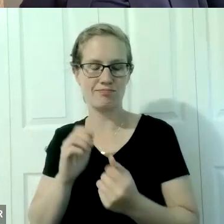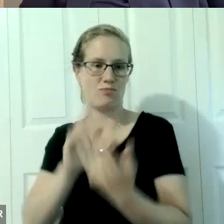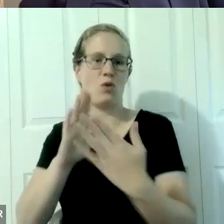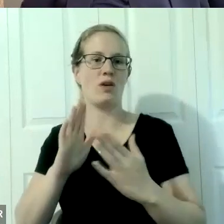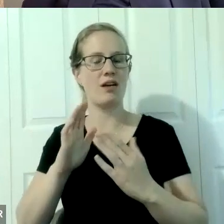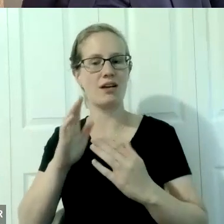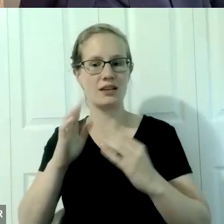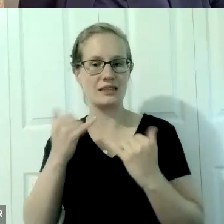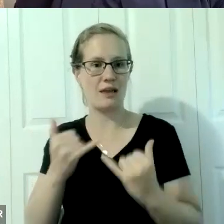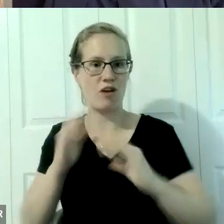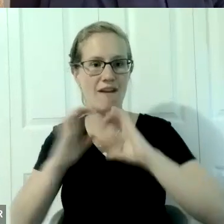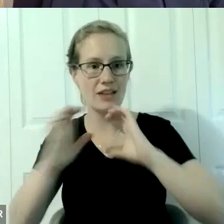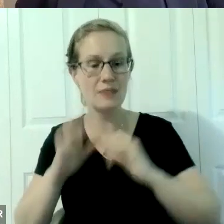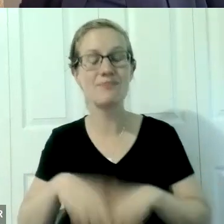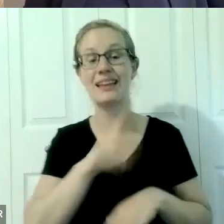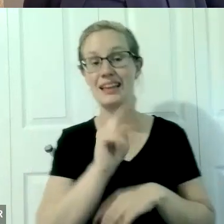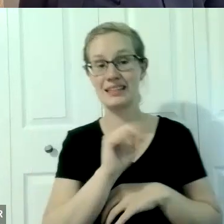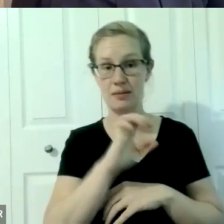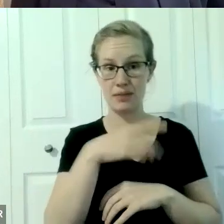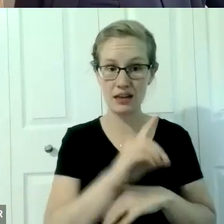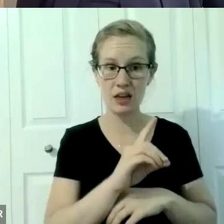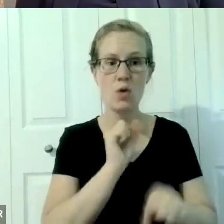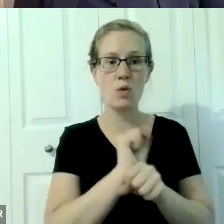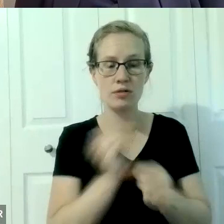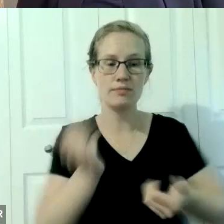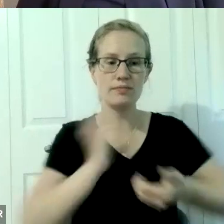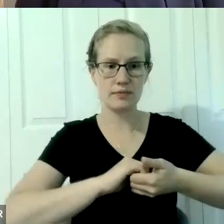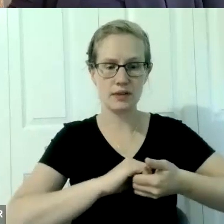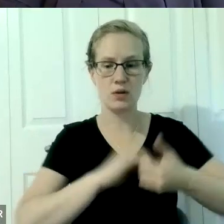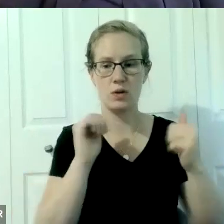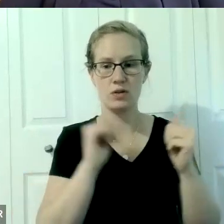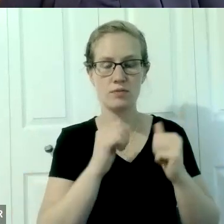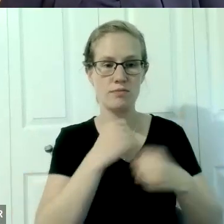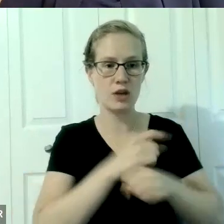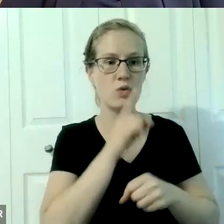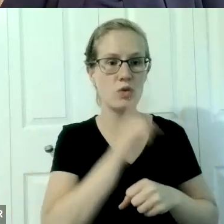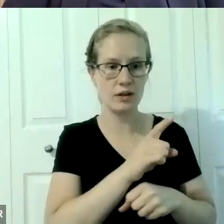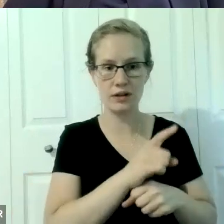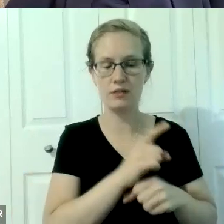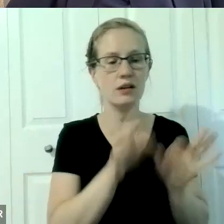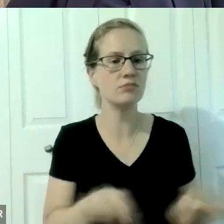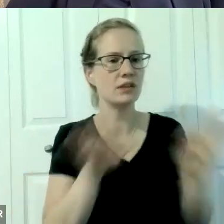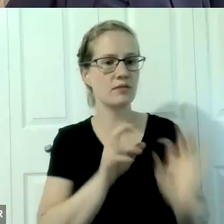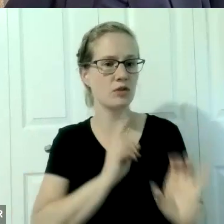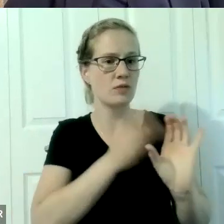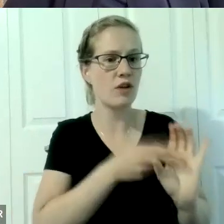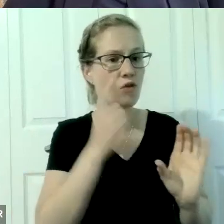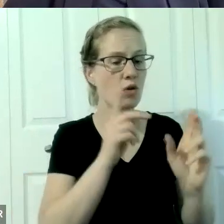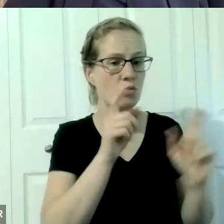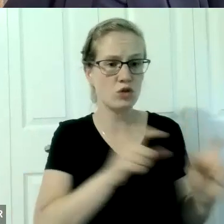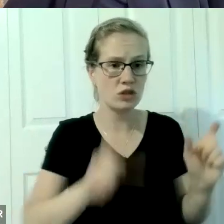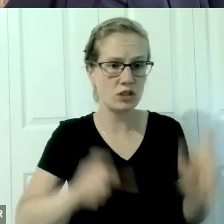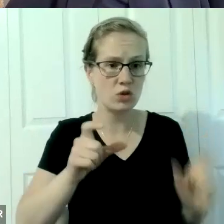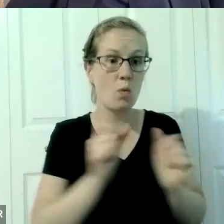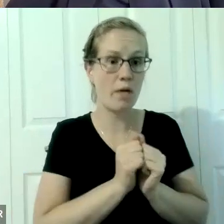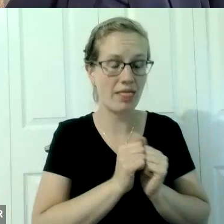National Catholic Partnership on Disability works collaboratively to ensure meaningful participation of persons